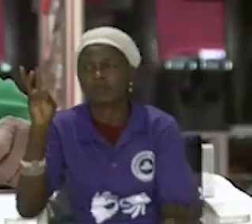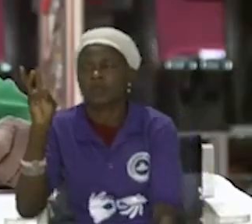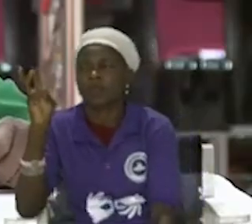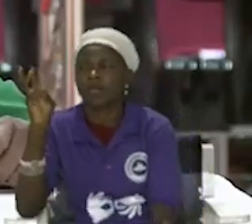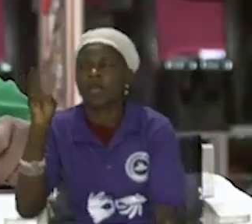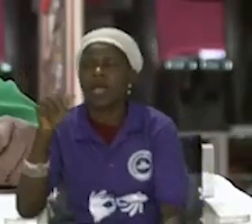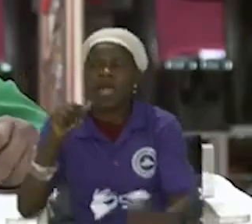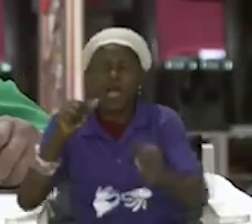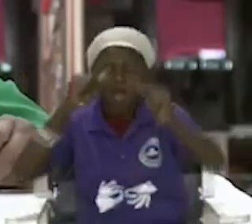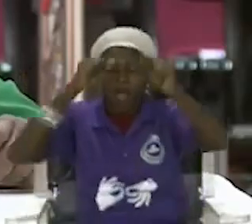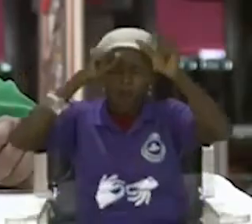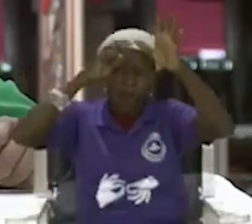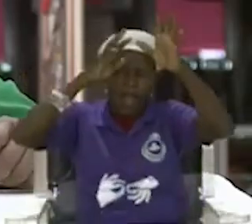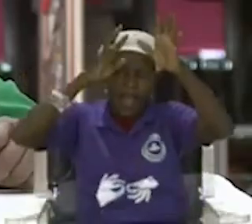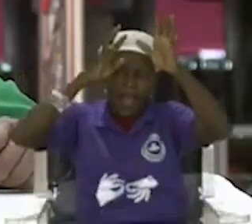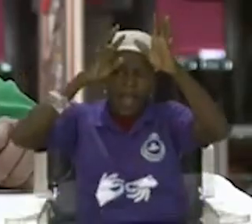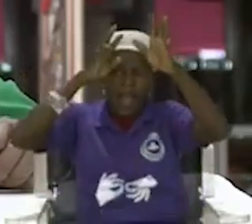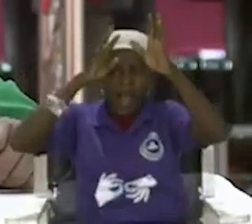Father,